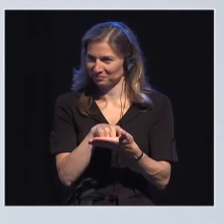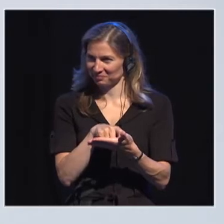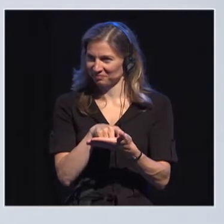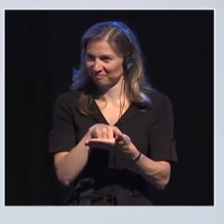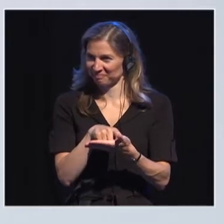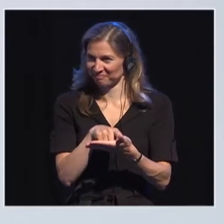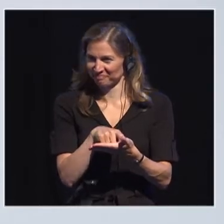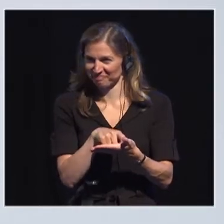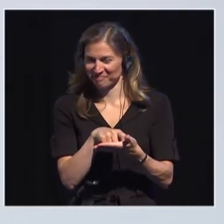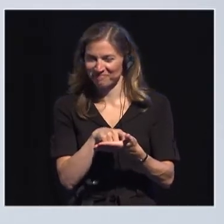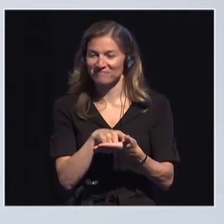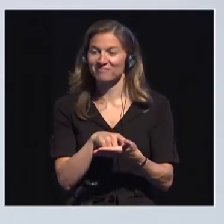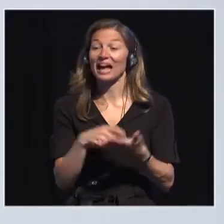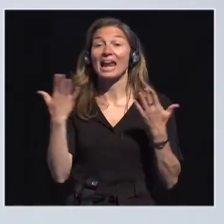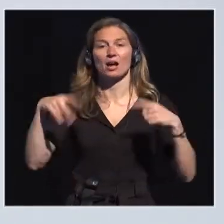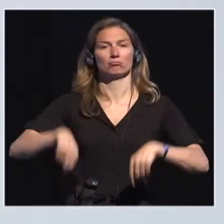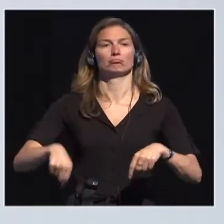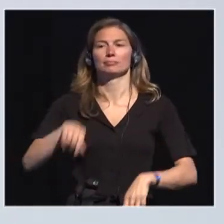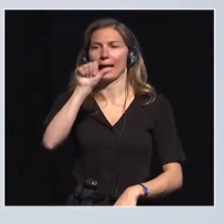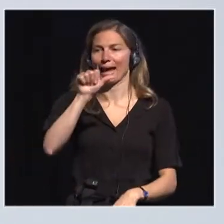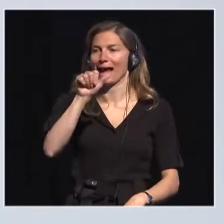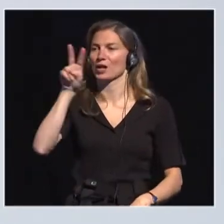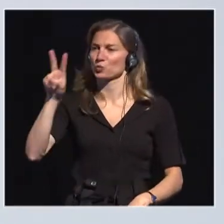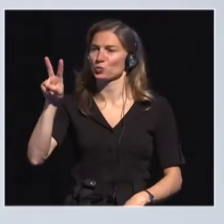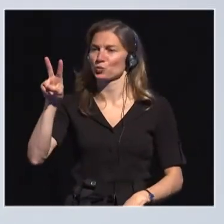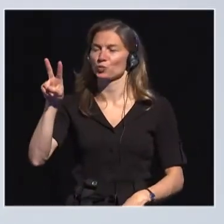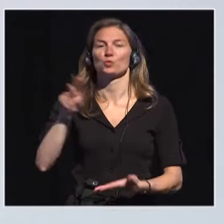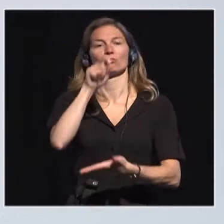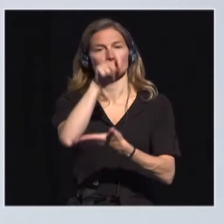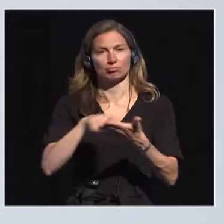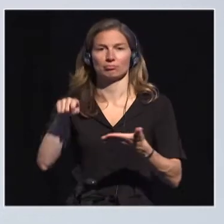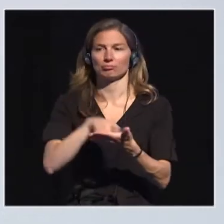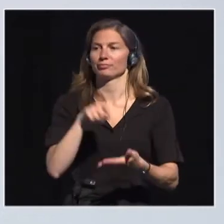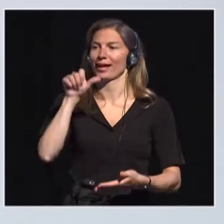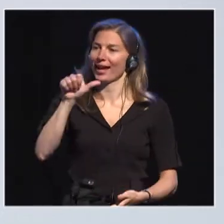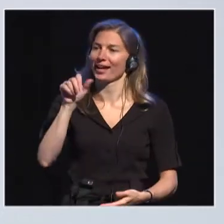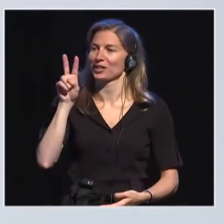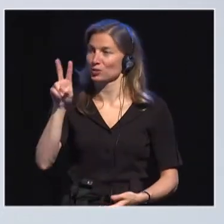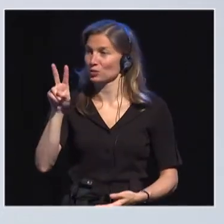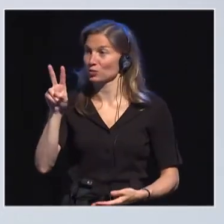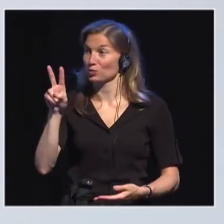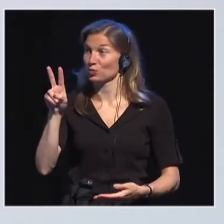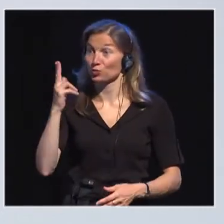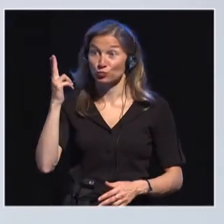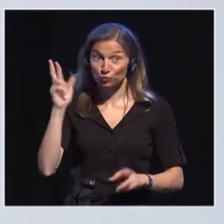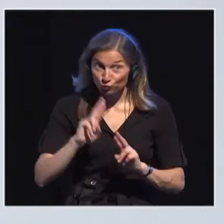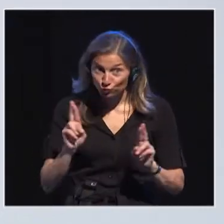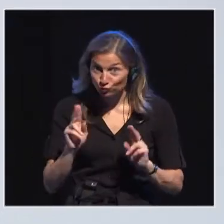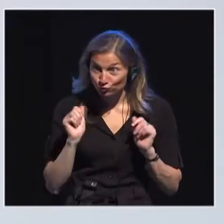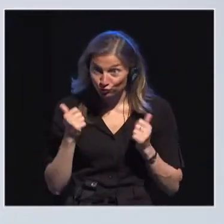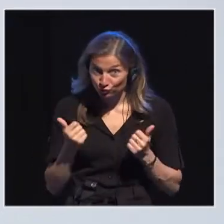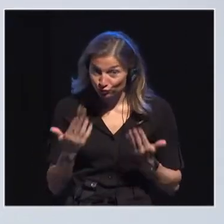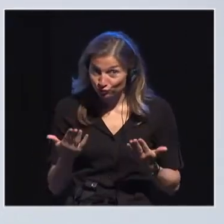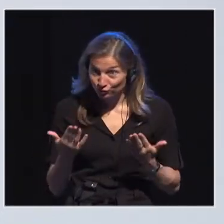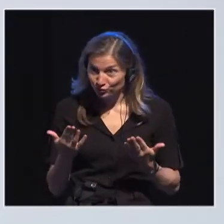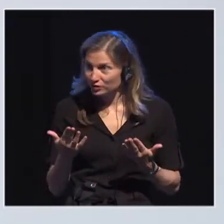And we're in auditorium A2, so we click on Vote A2. Is everyone ready?